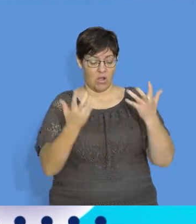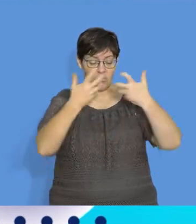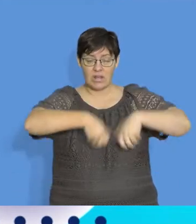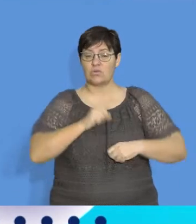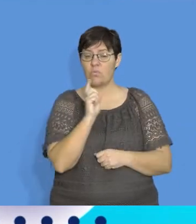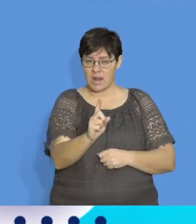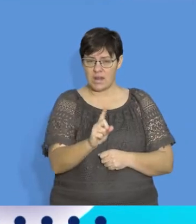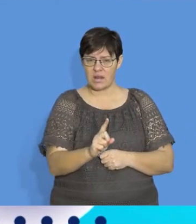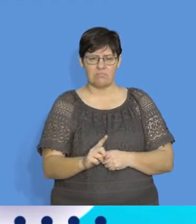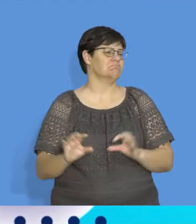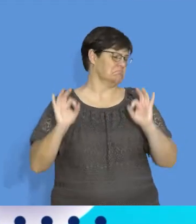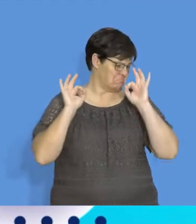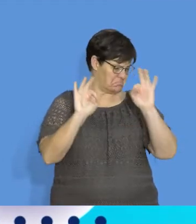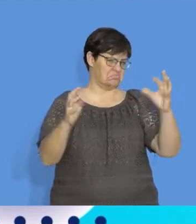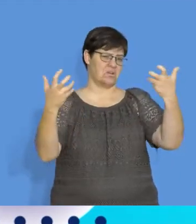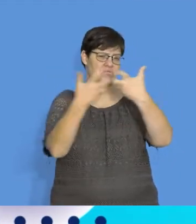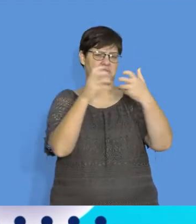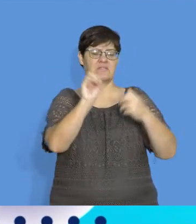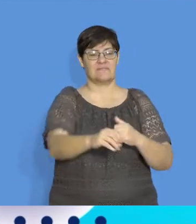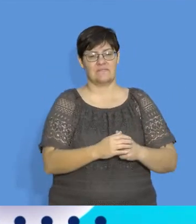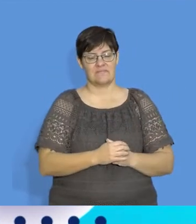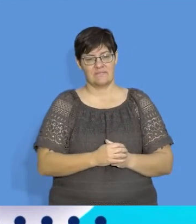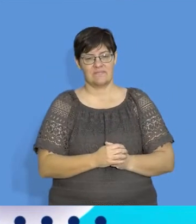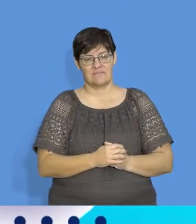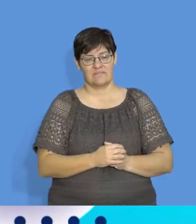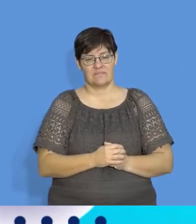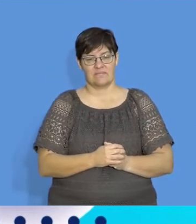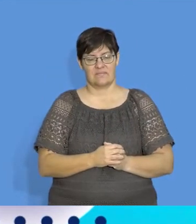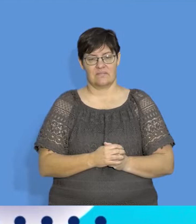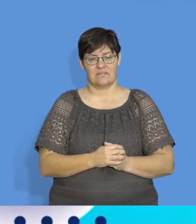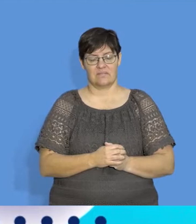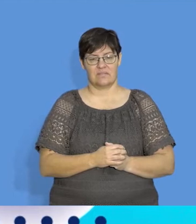If correlation is 1, we say perfect correlation.